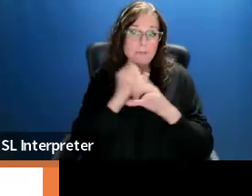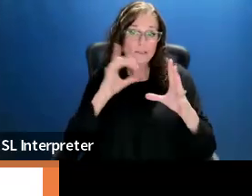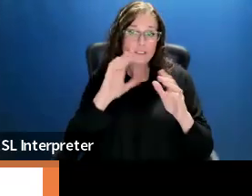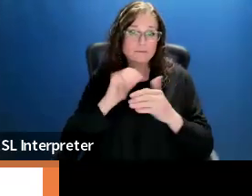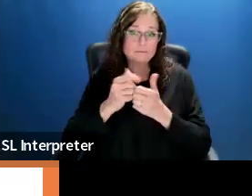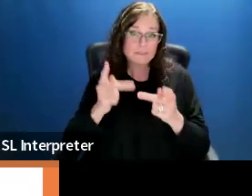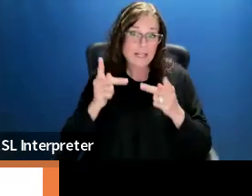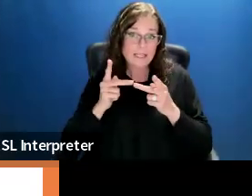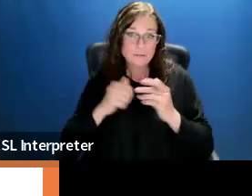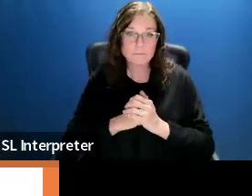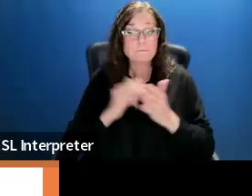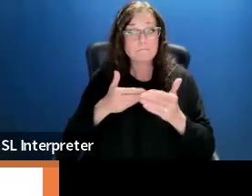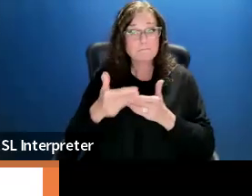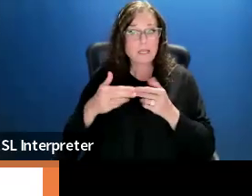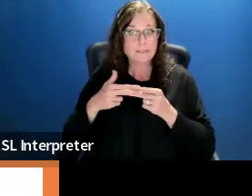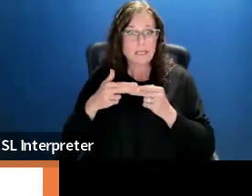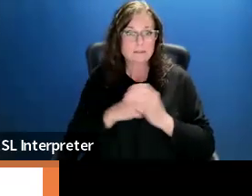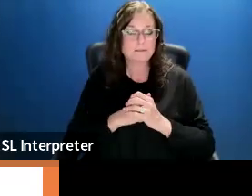setting. Next slide.